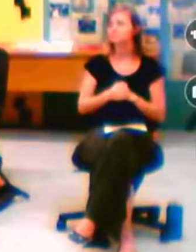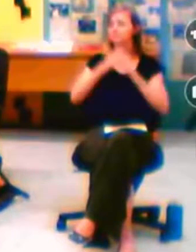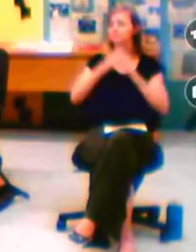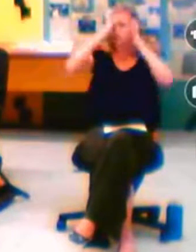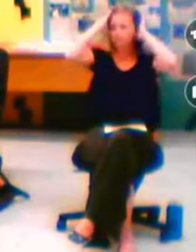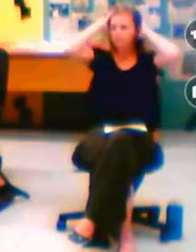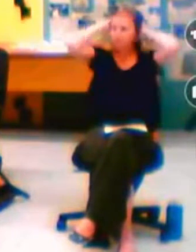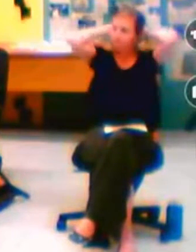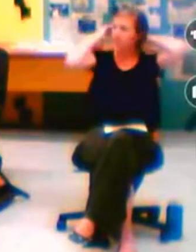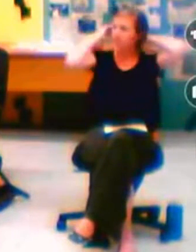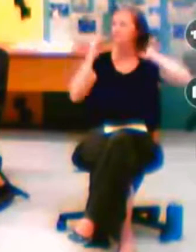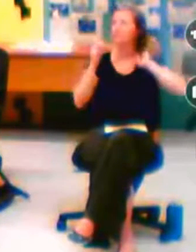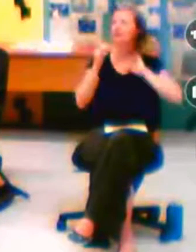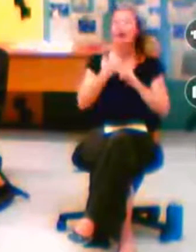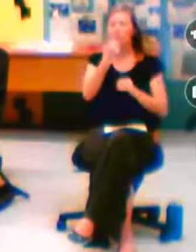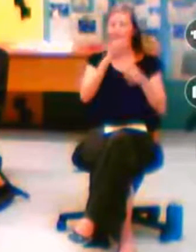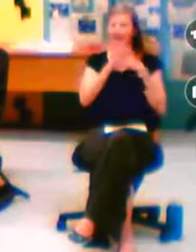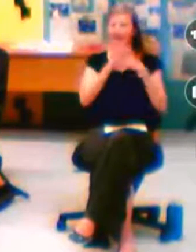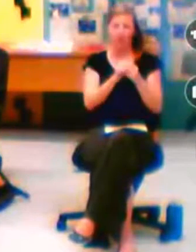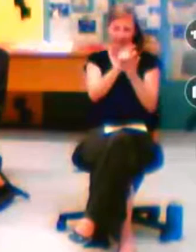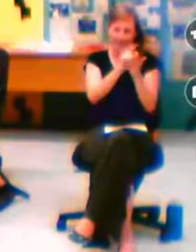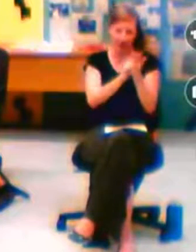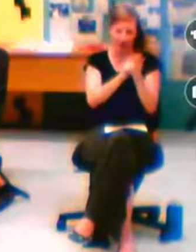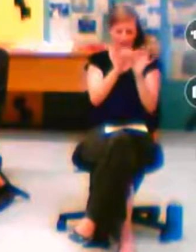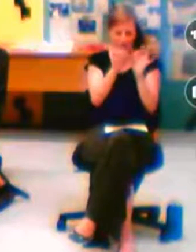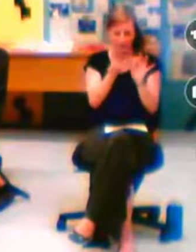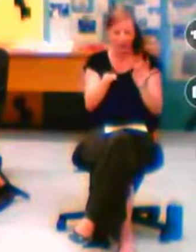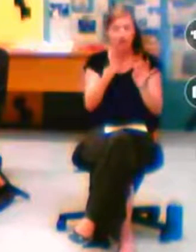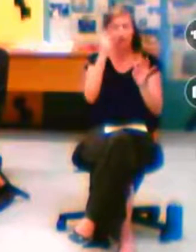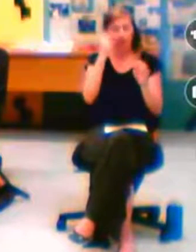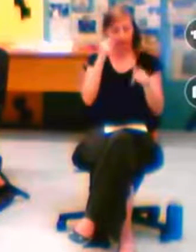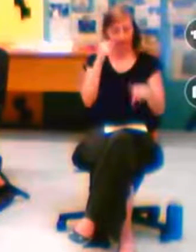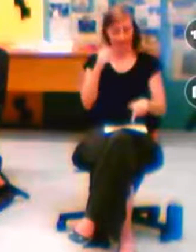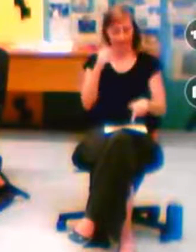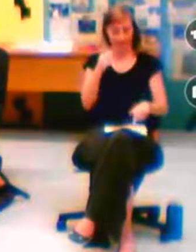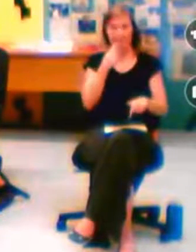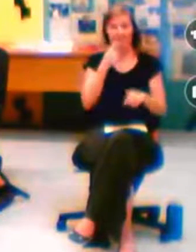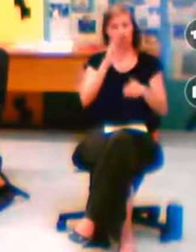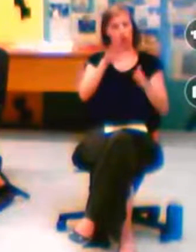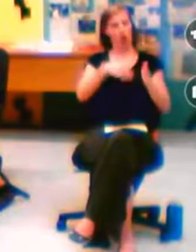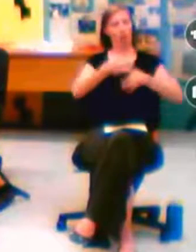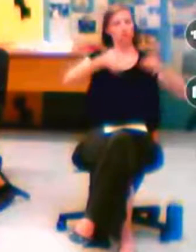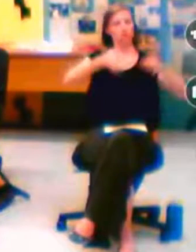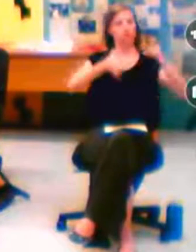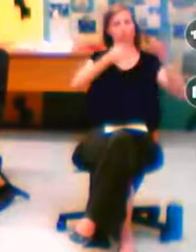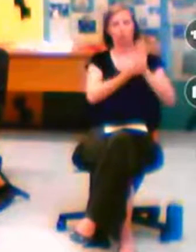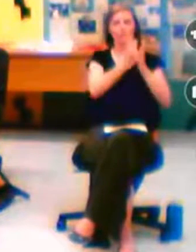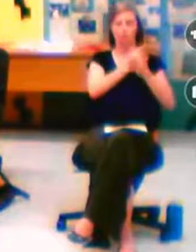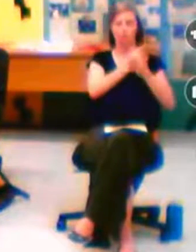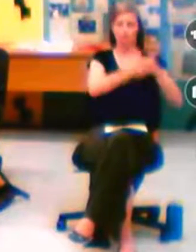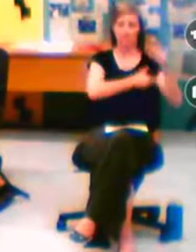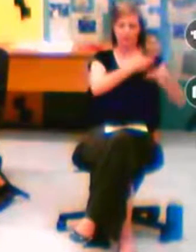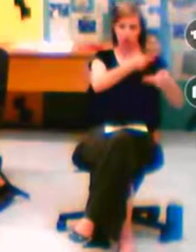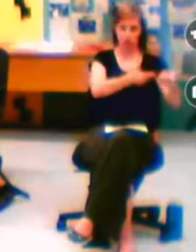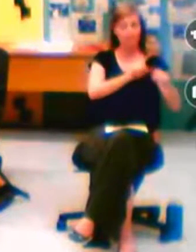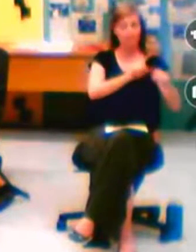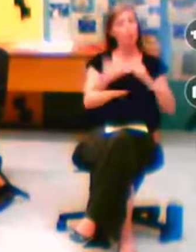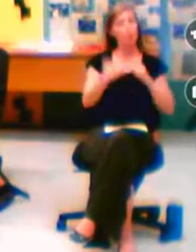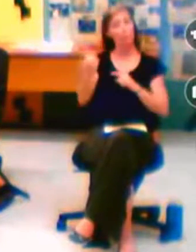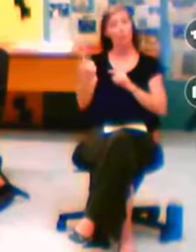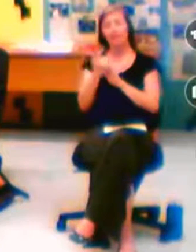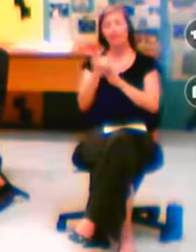costs instantly go up by 10%. And these are taxes. These are not premiums. Sorry. It's being difficult. Something to think about with respect to the